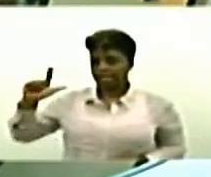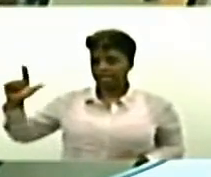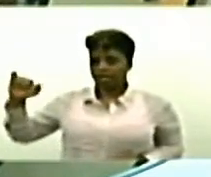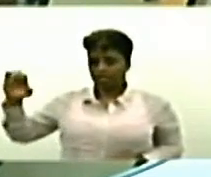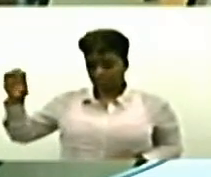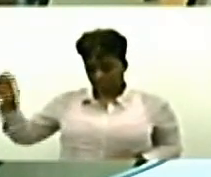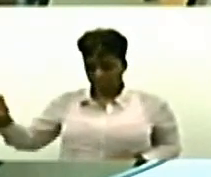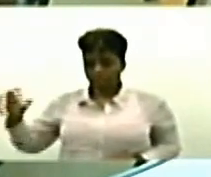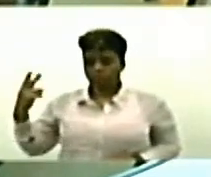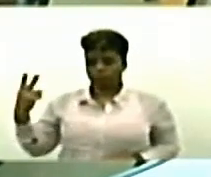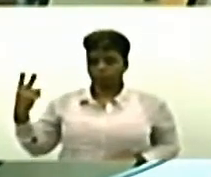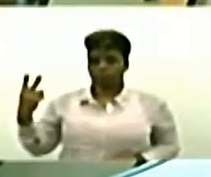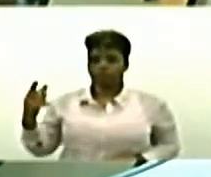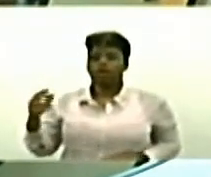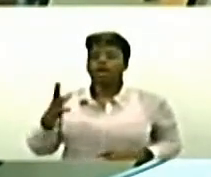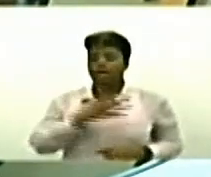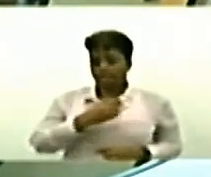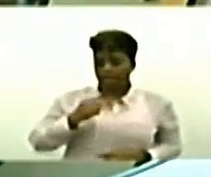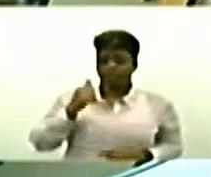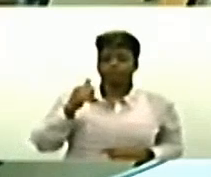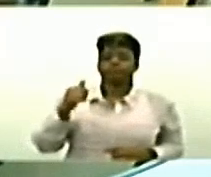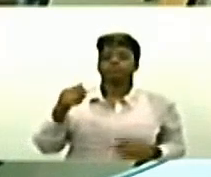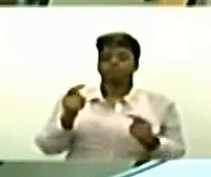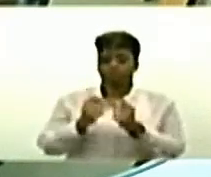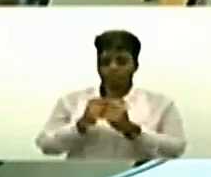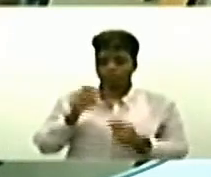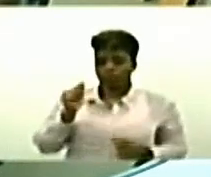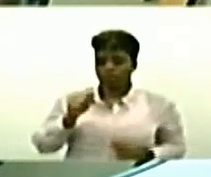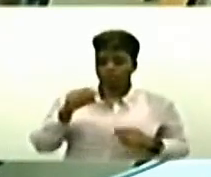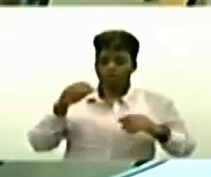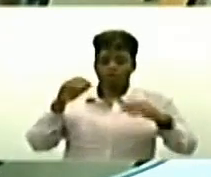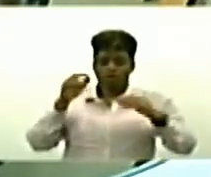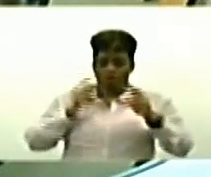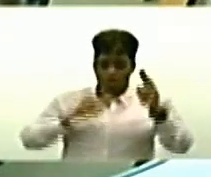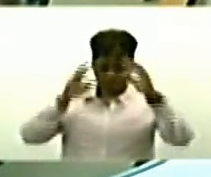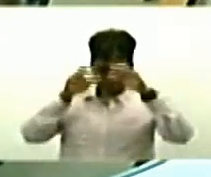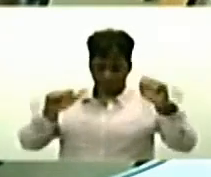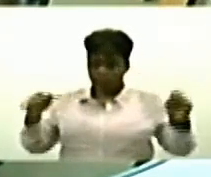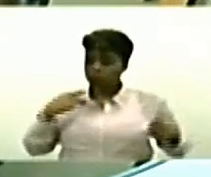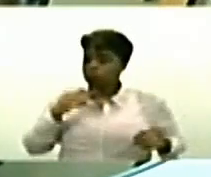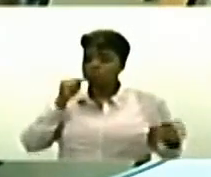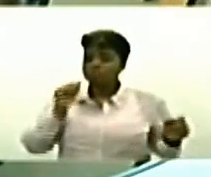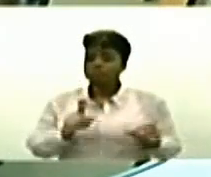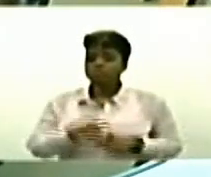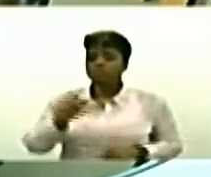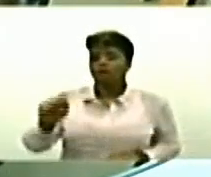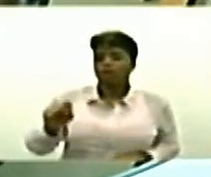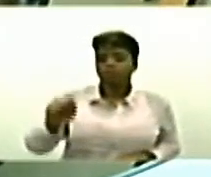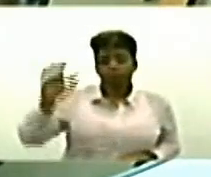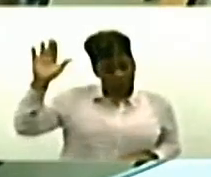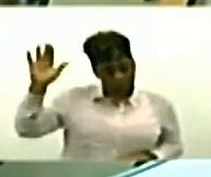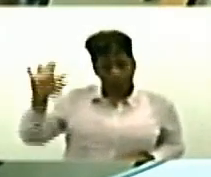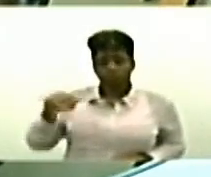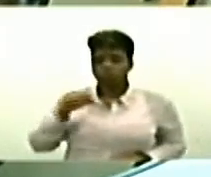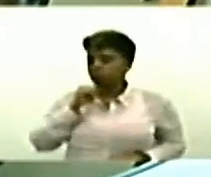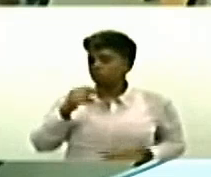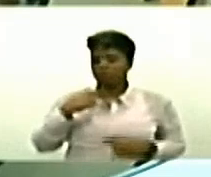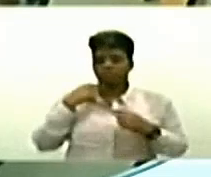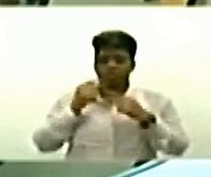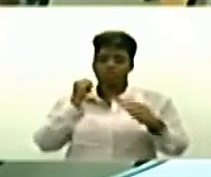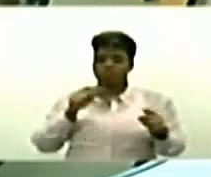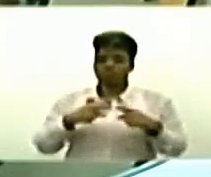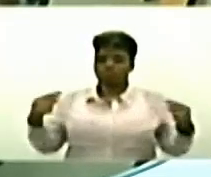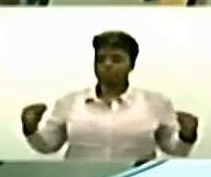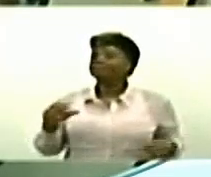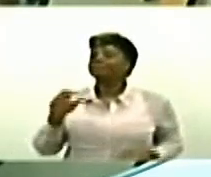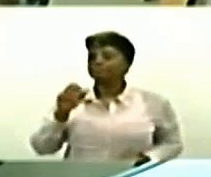Together with myself, those who are of that opinion say aye. To the contrary opinion say nay. I think the